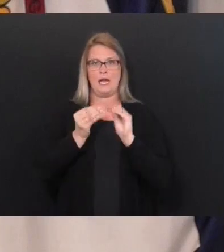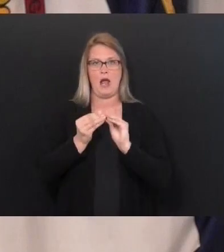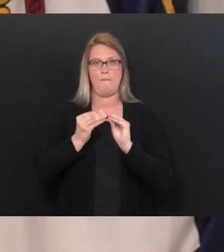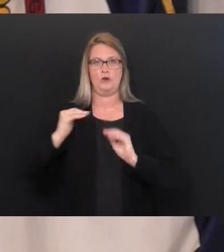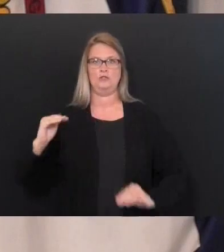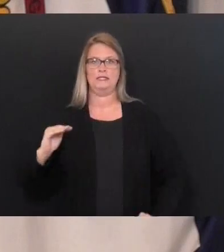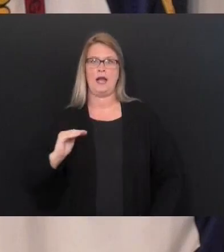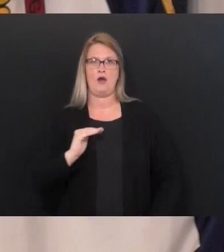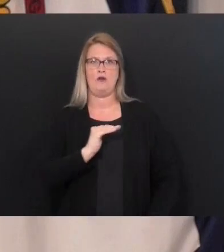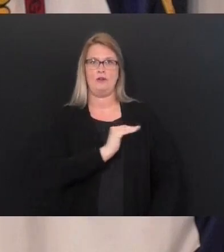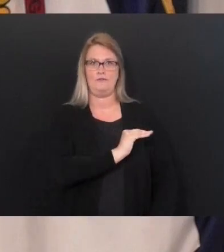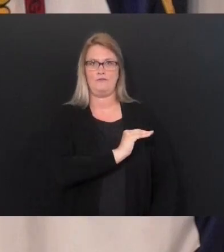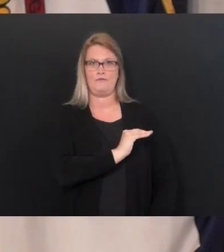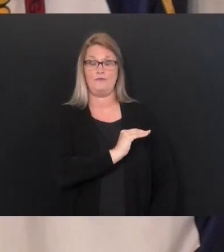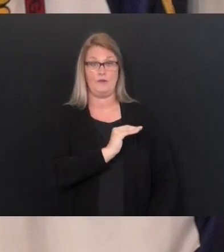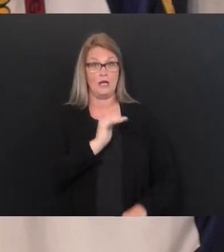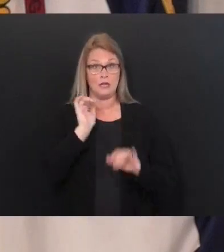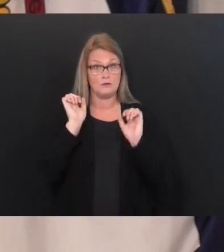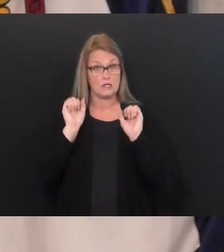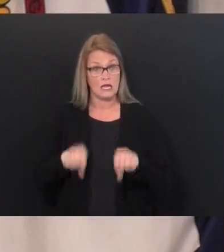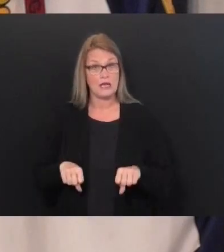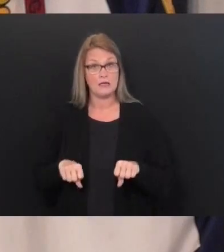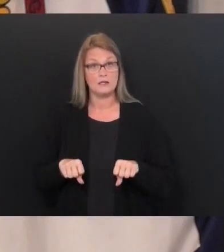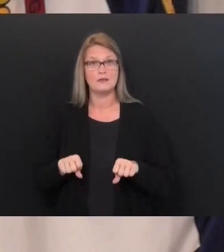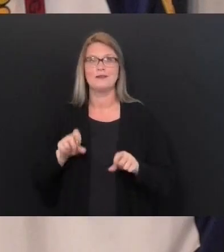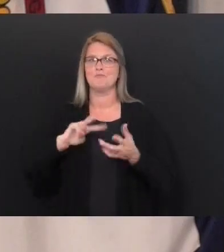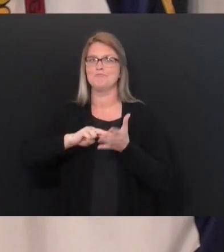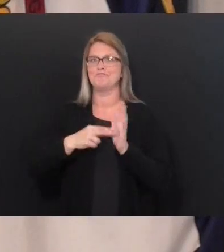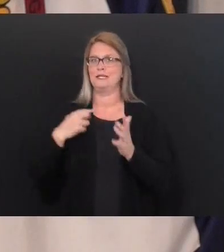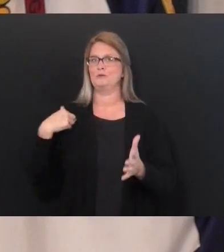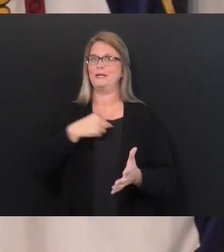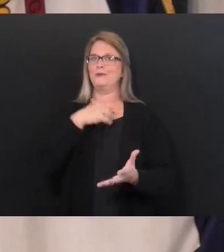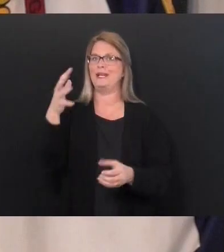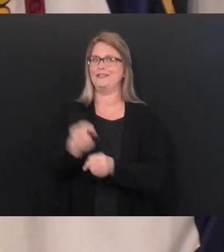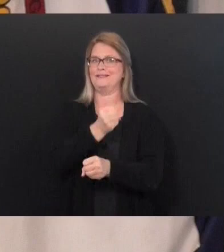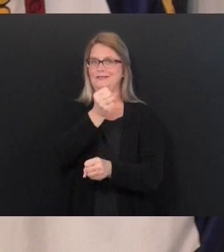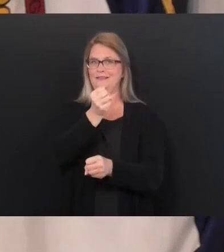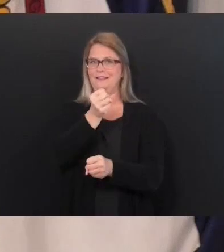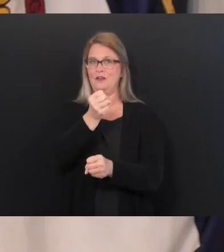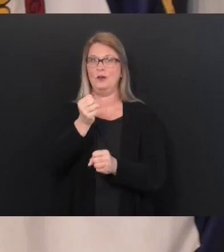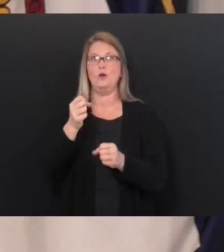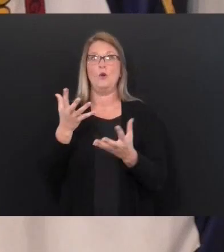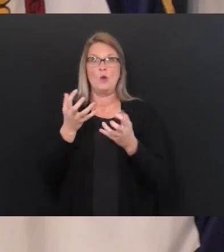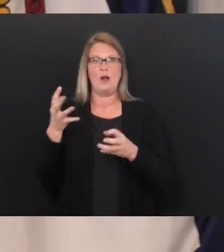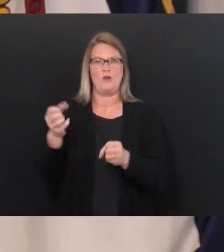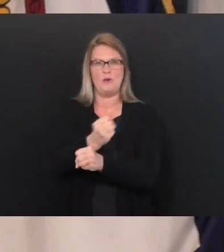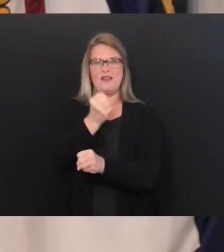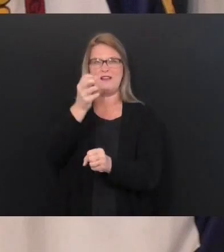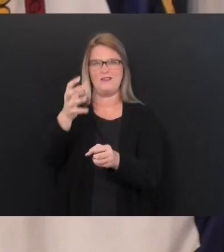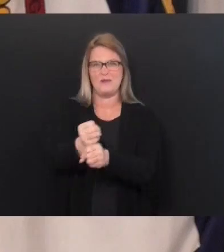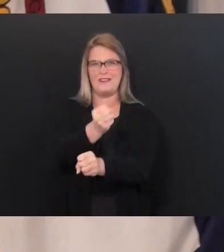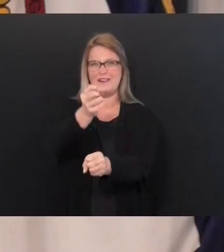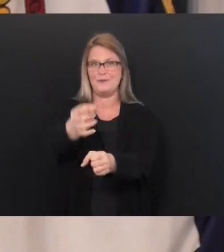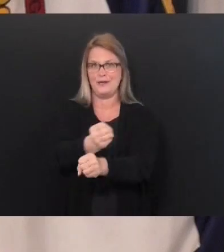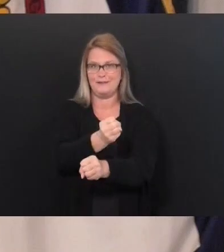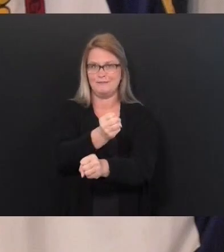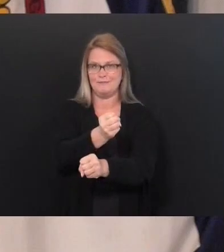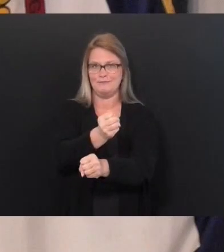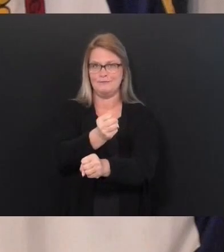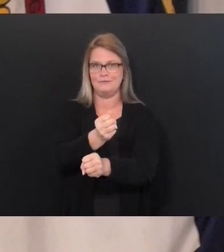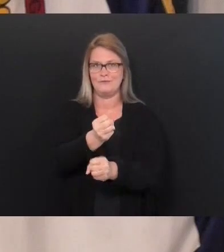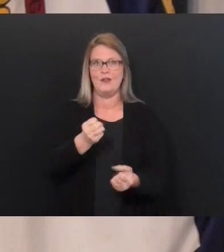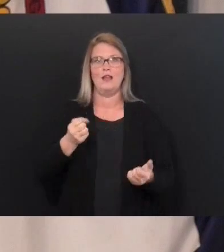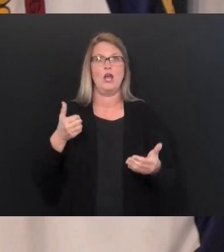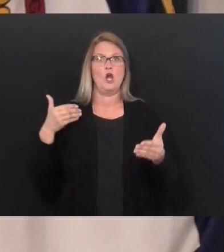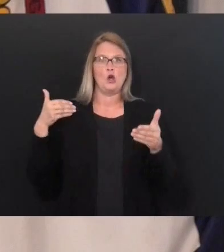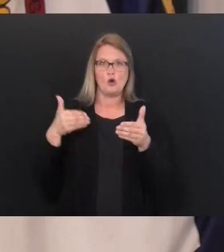right way. And if we do that, then we win. And we continue to win and win and win. And we continue to get